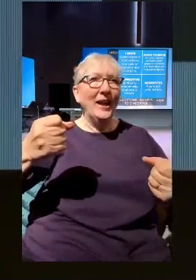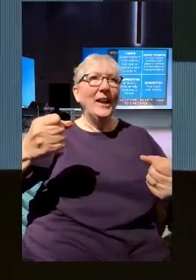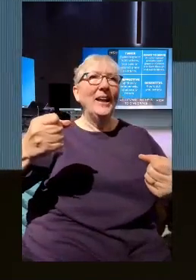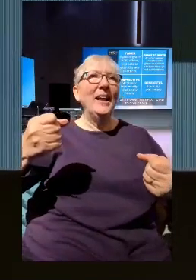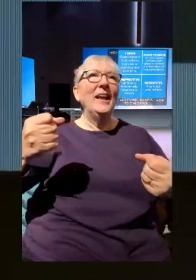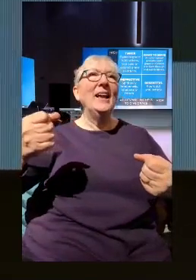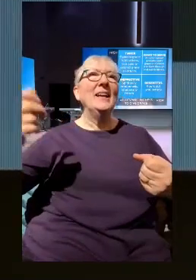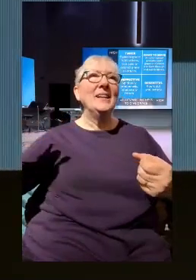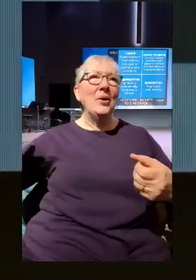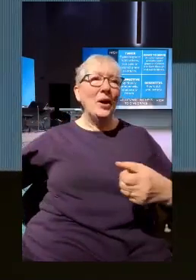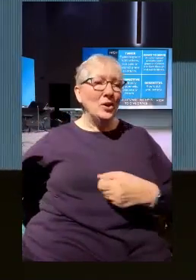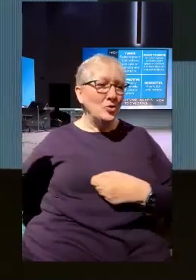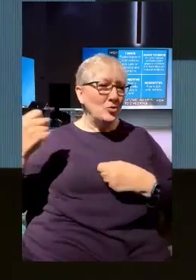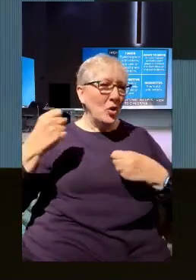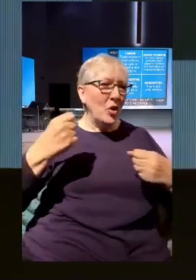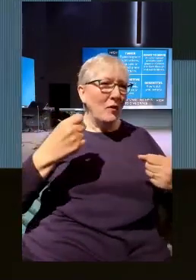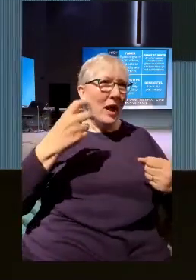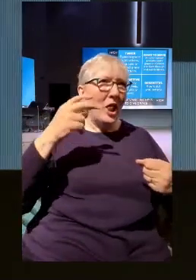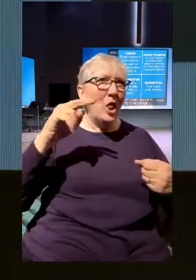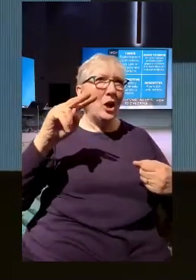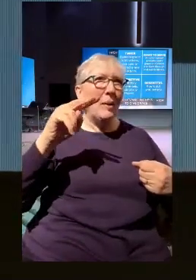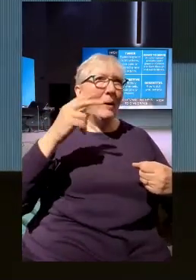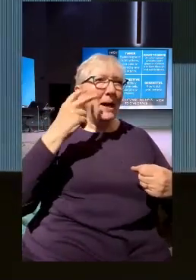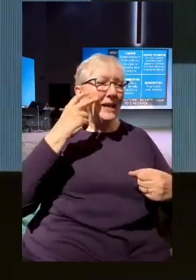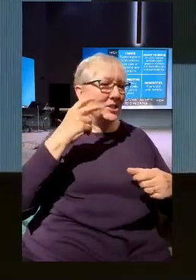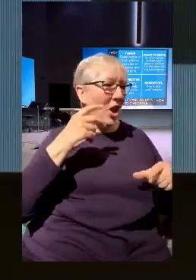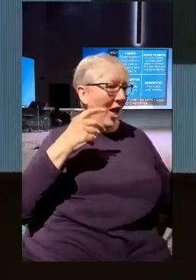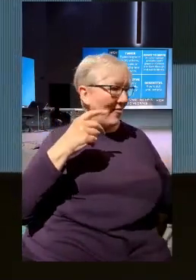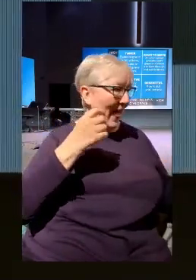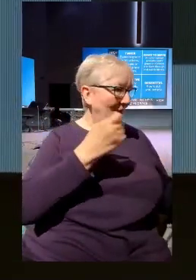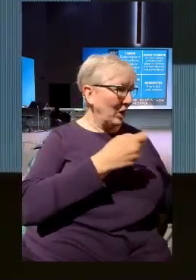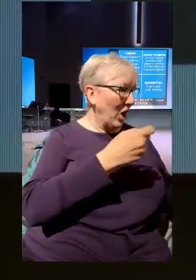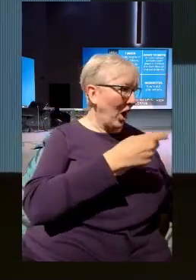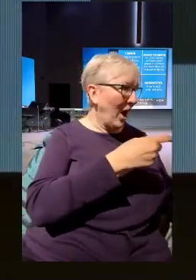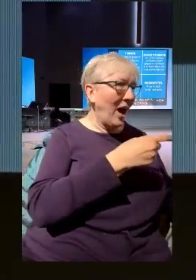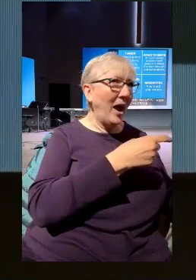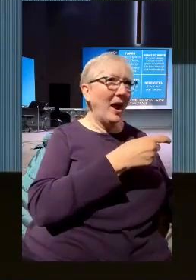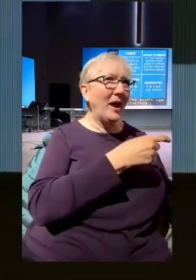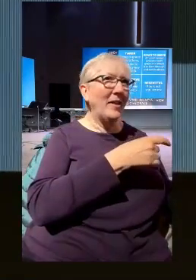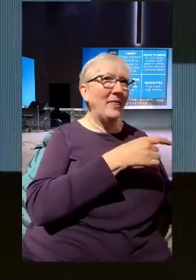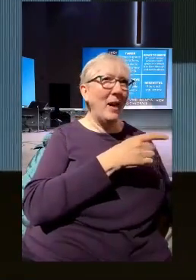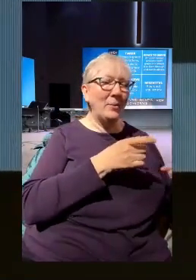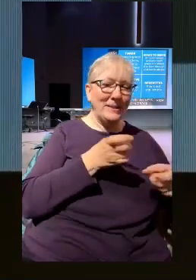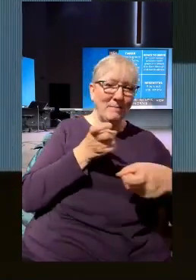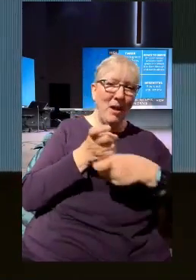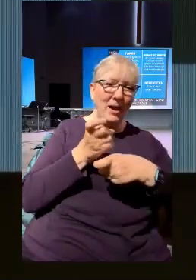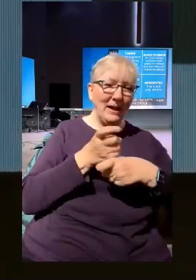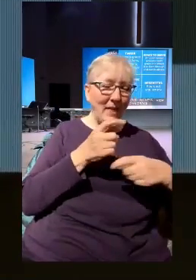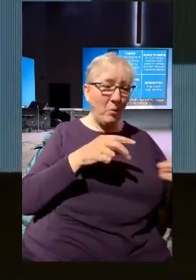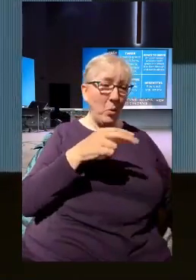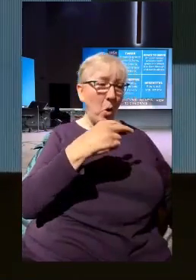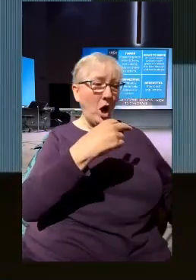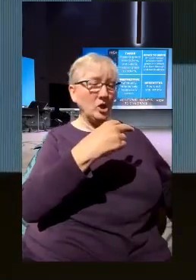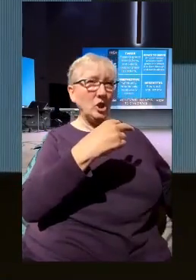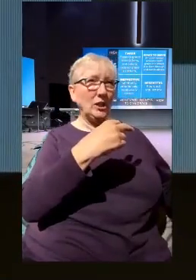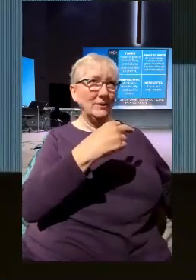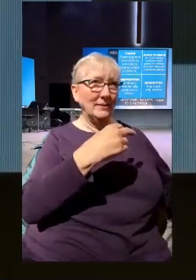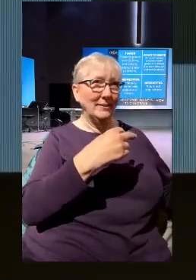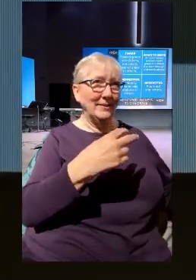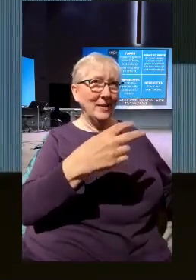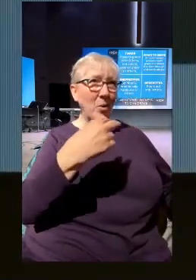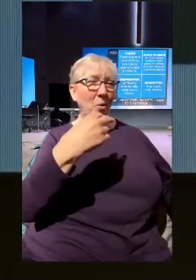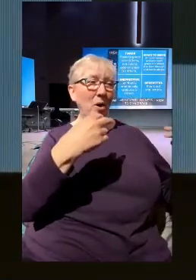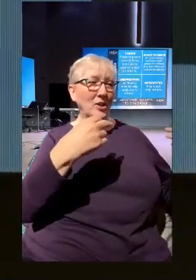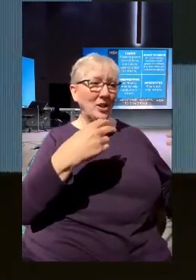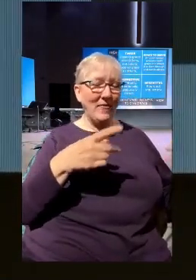green, and as I looked up, I saw the car that had been mocking him start to go. They were still watching. They were still mocking.